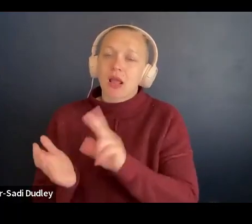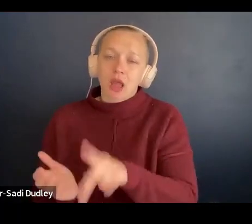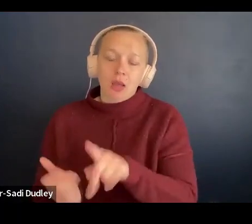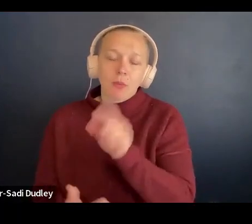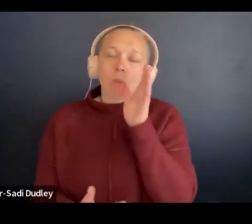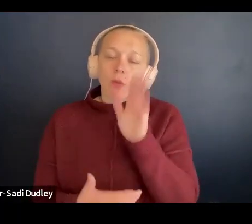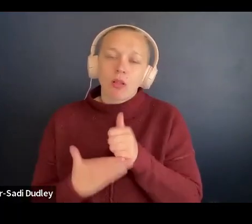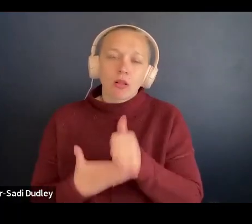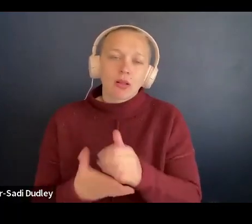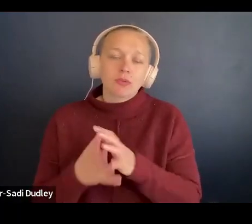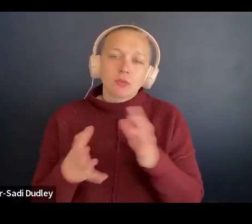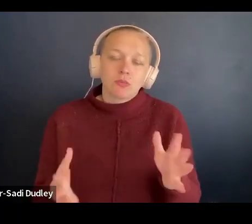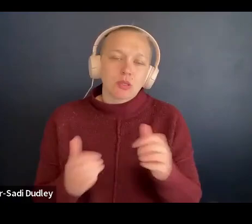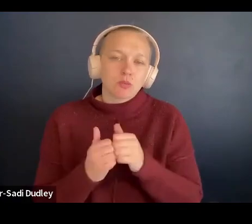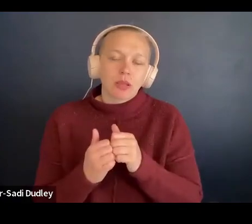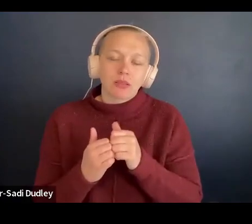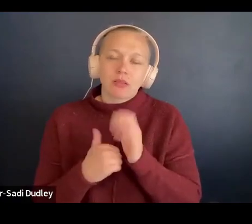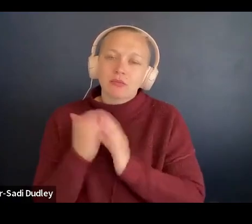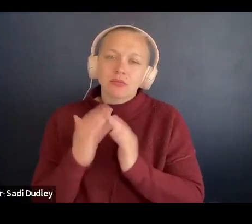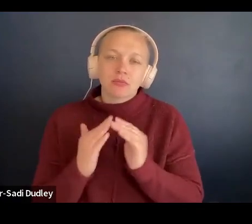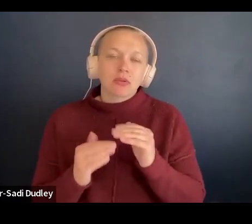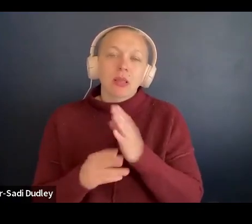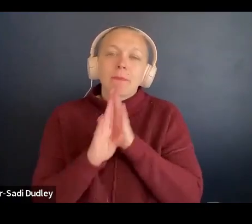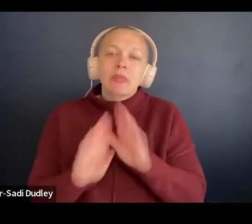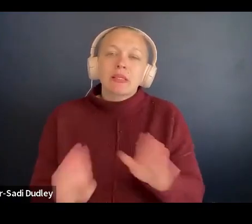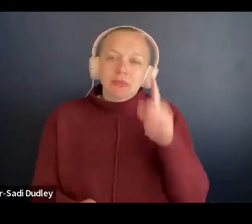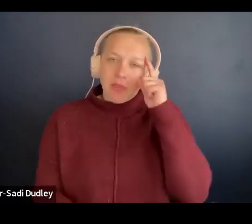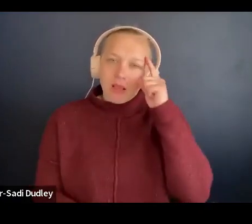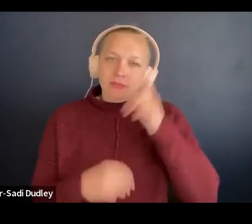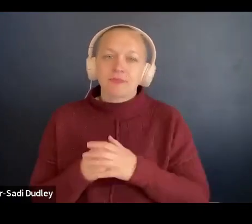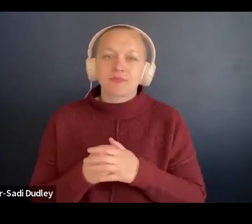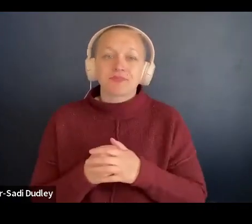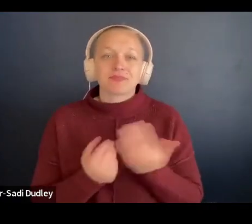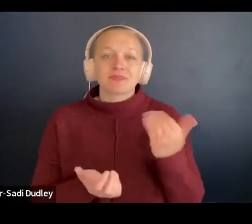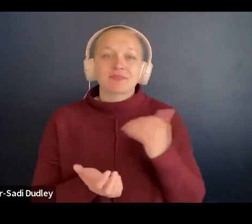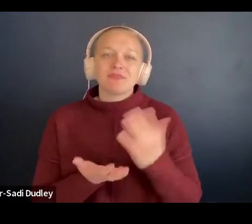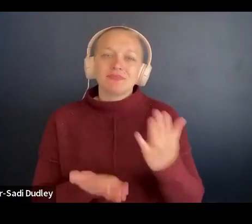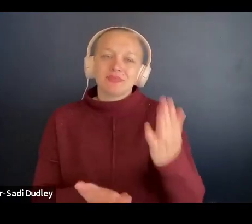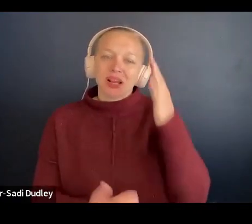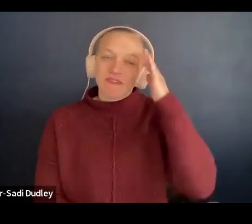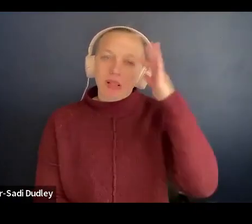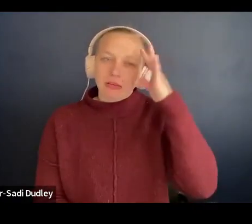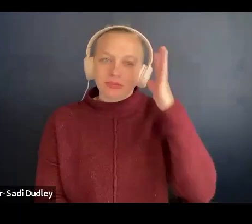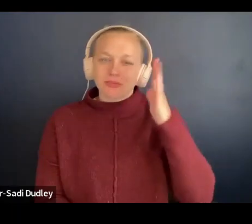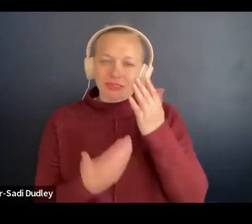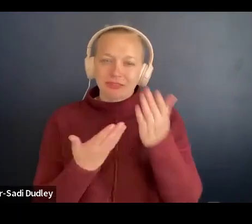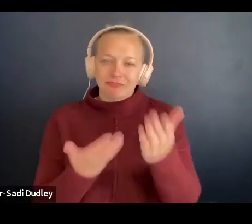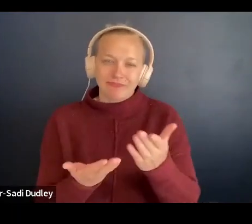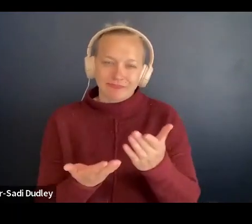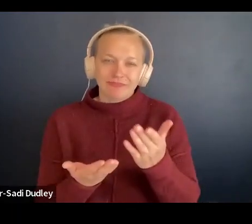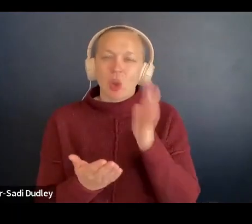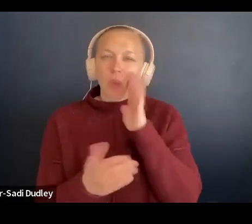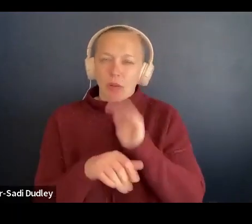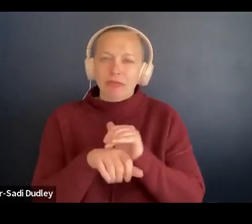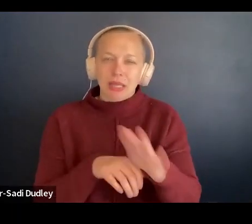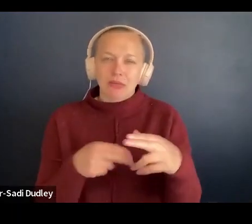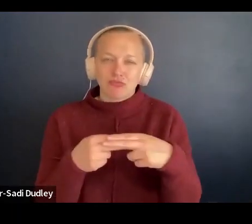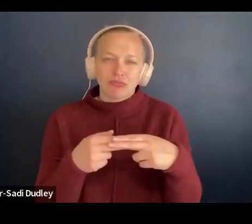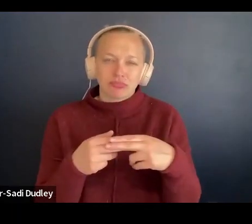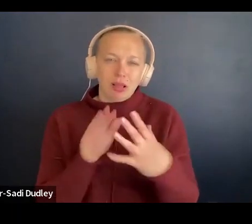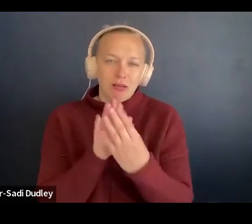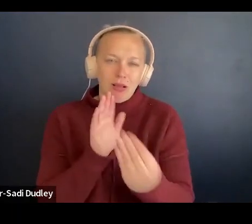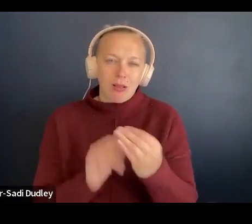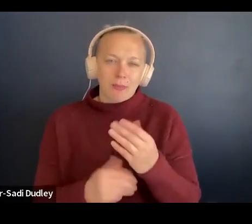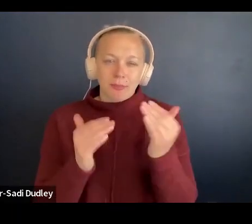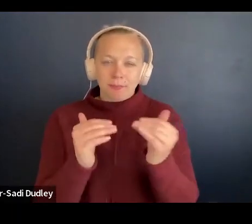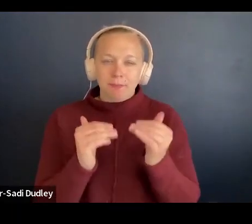Hospice philosophy, I just talked about that. It's comfort care, and you guys will get this presentation. So we'll go ahead and move forward from here.